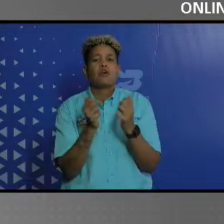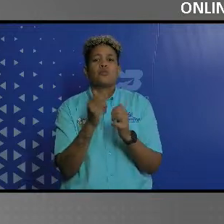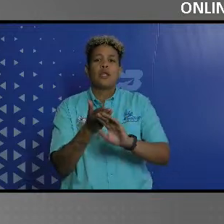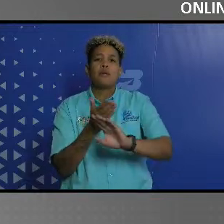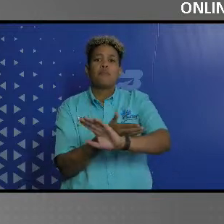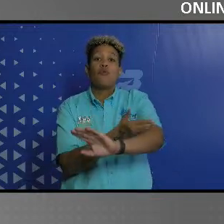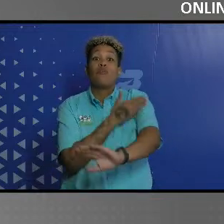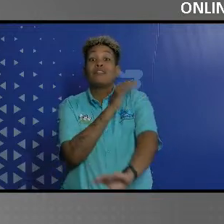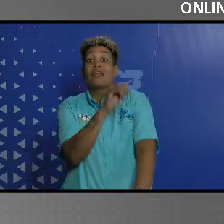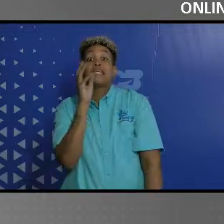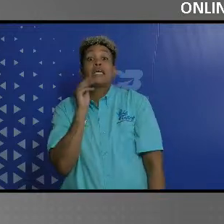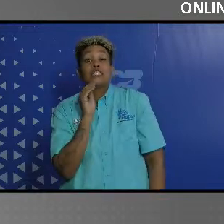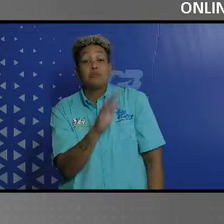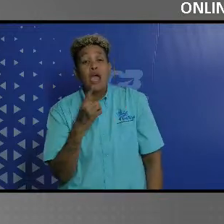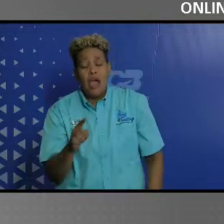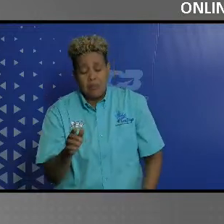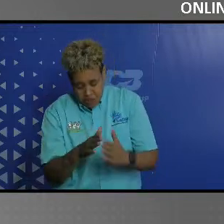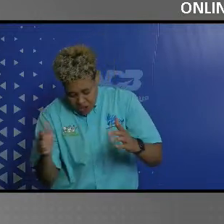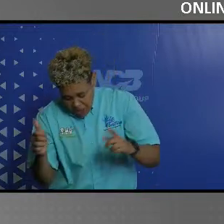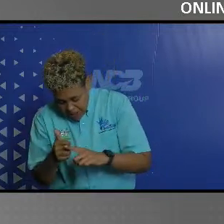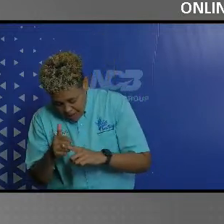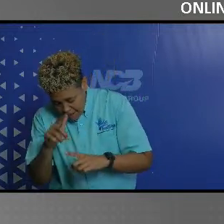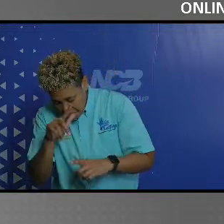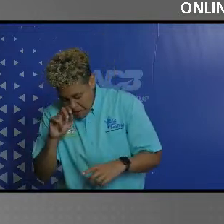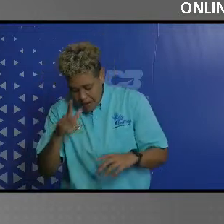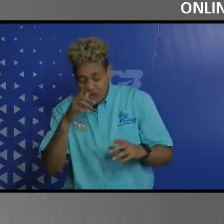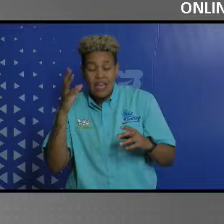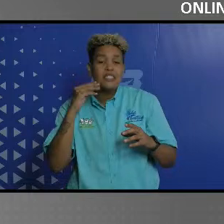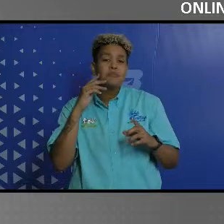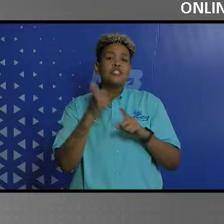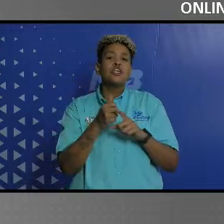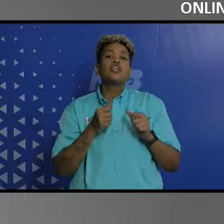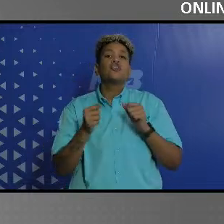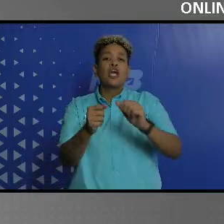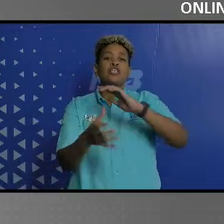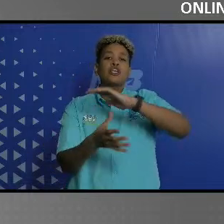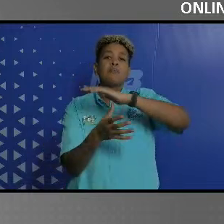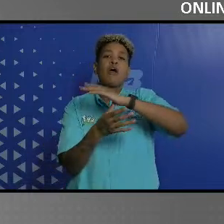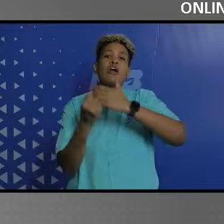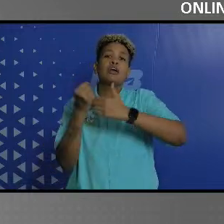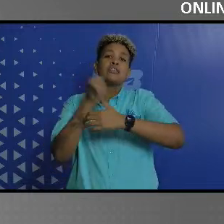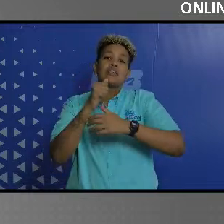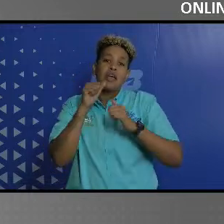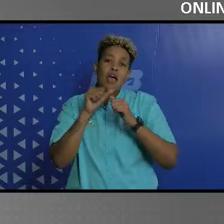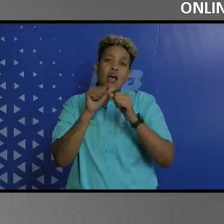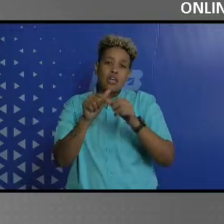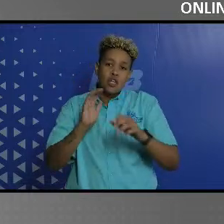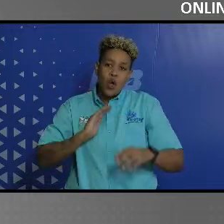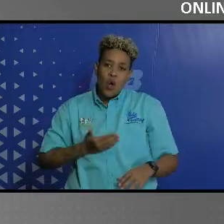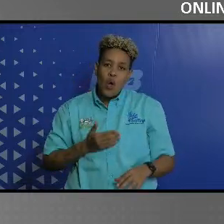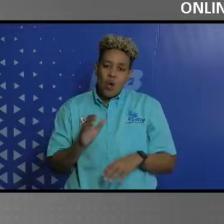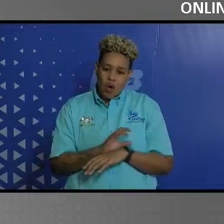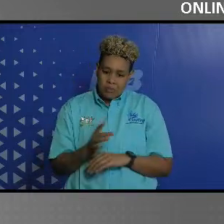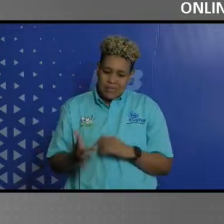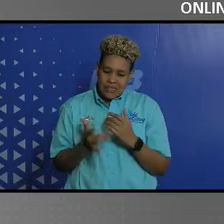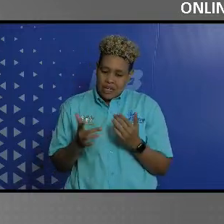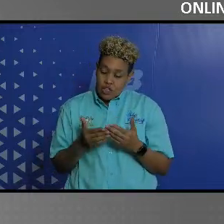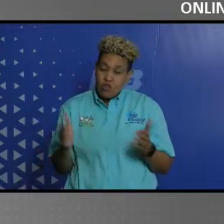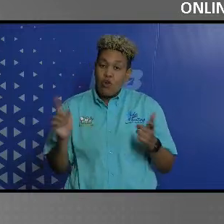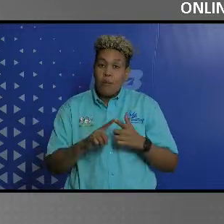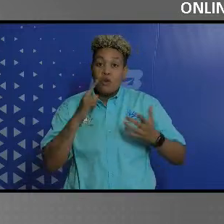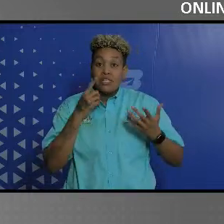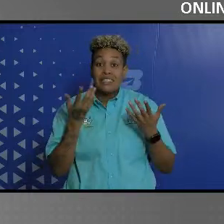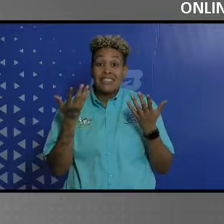client experience. Generally, client experience is a strategic priority across the board, continuing our digital rollout and interface